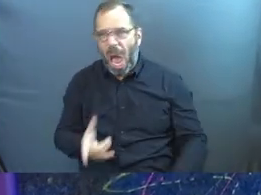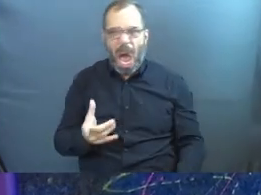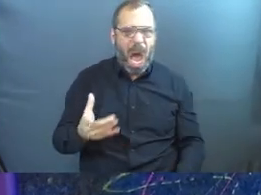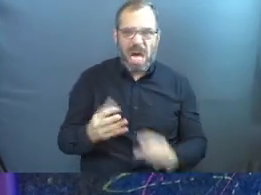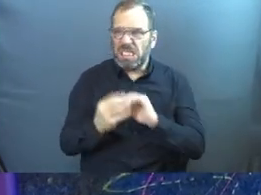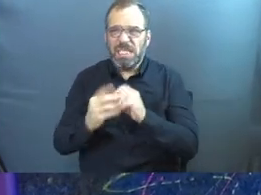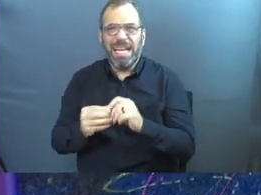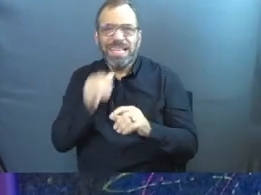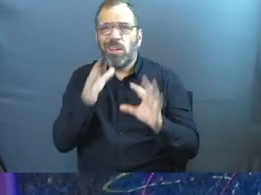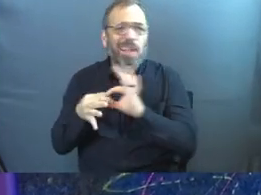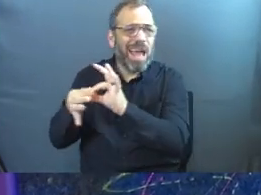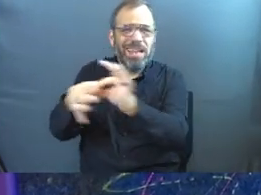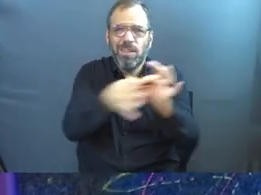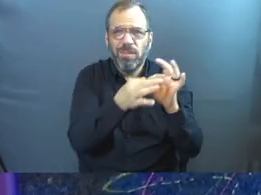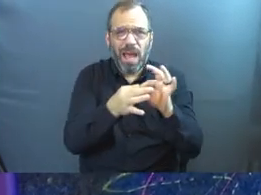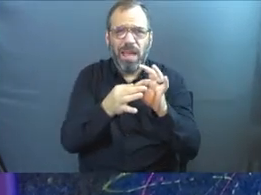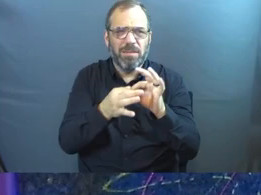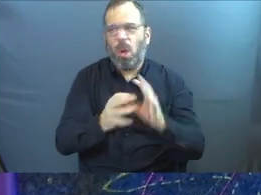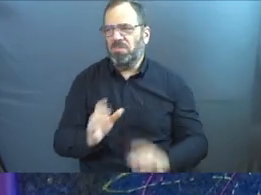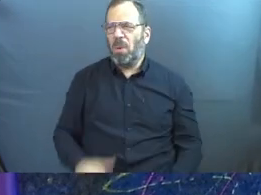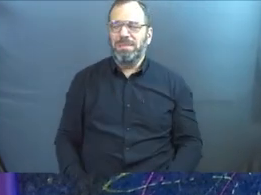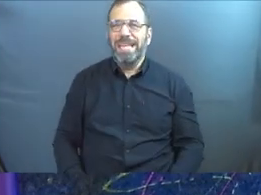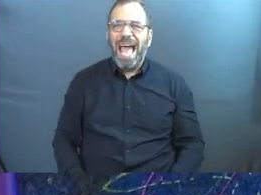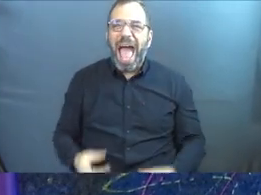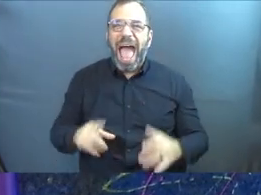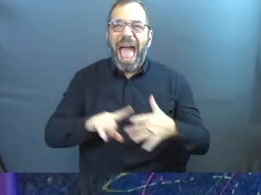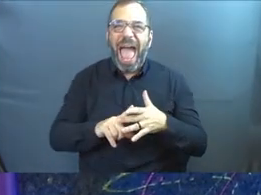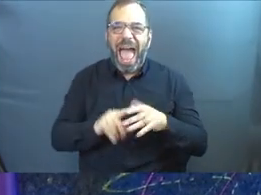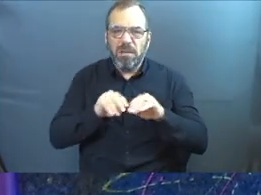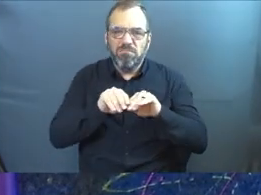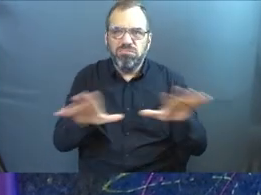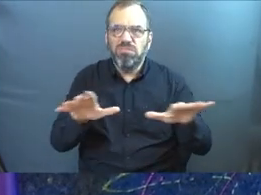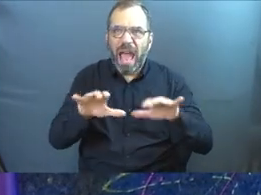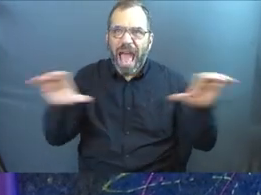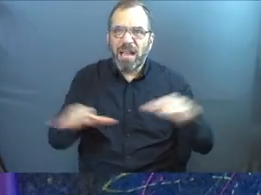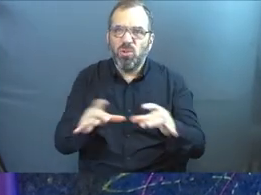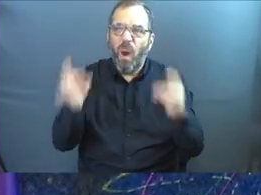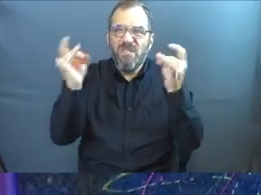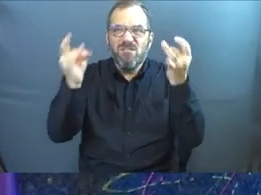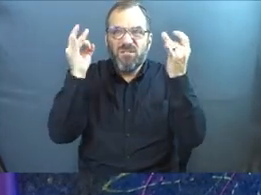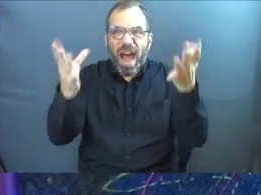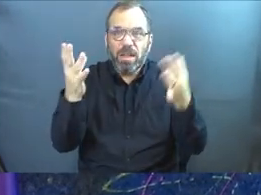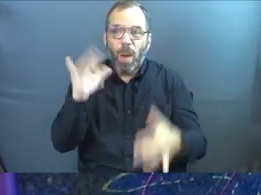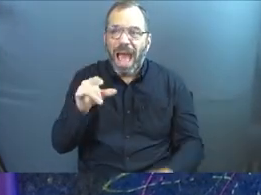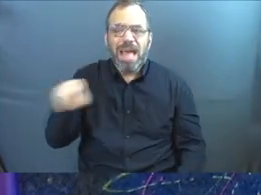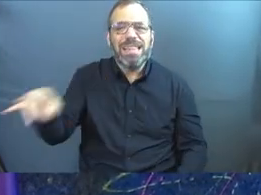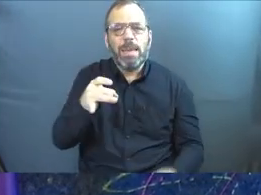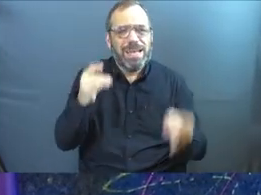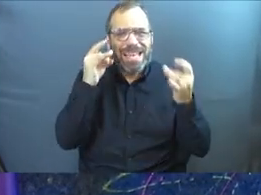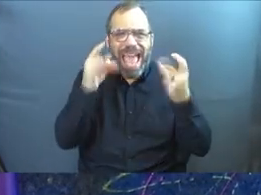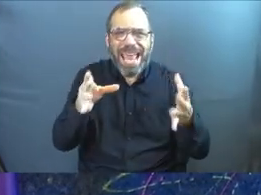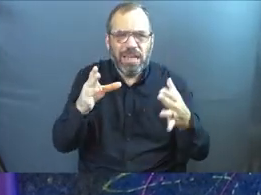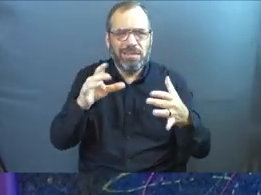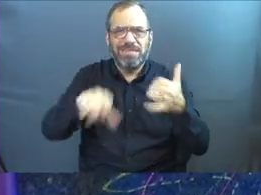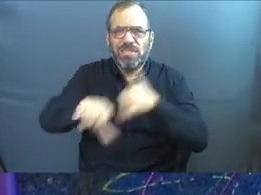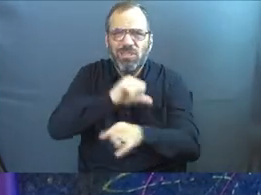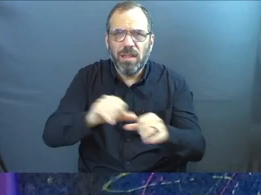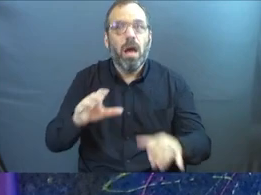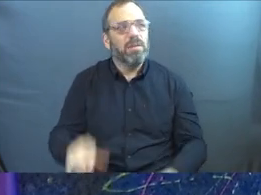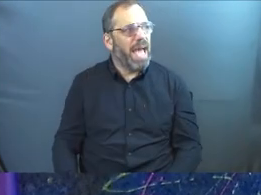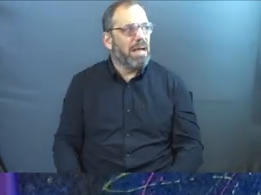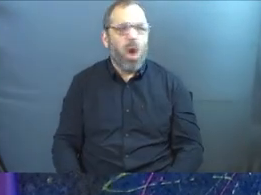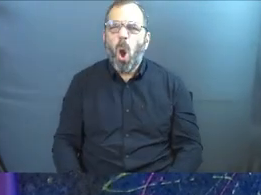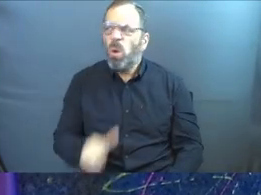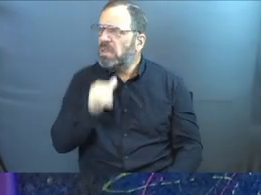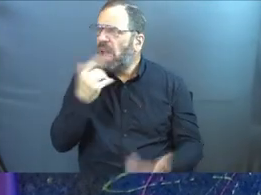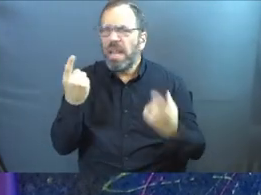they don't even feel like a unified people anymore. And it starts to spill over into actual violence because they've been hating each other's guts for so long. Yeah, that